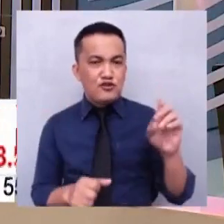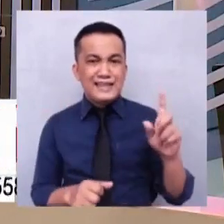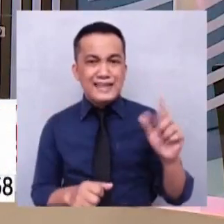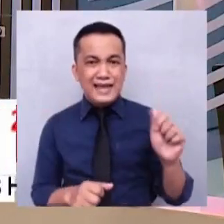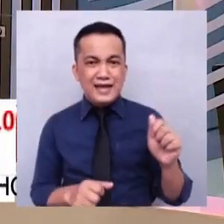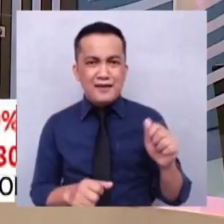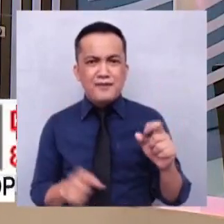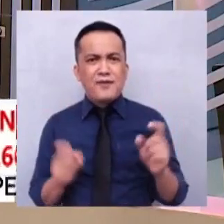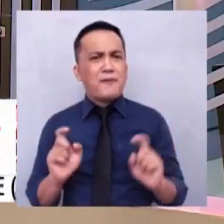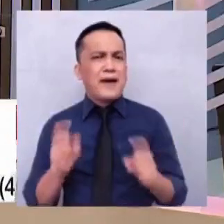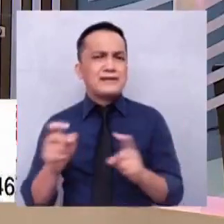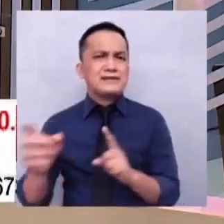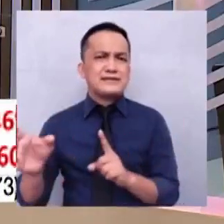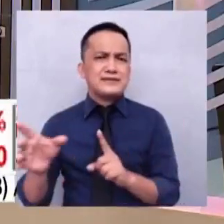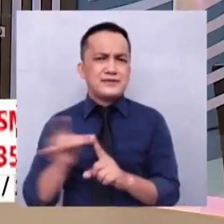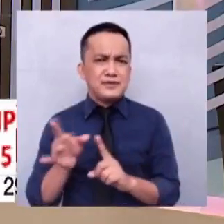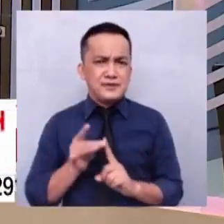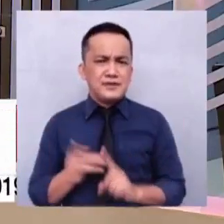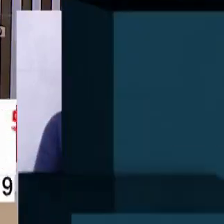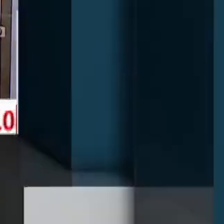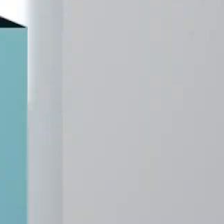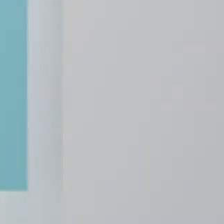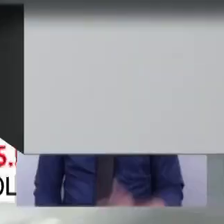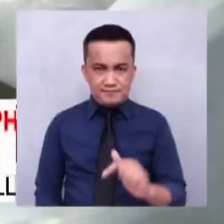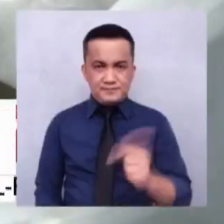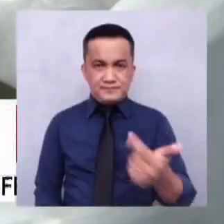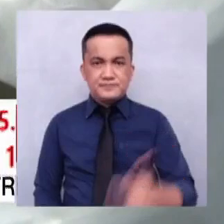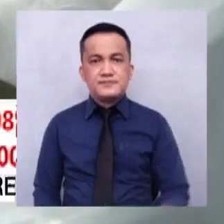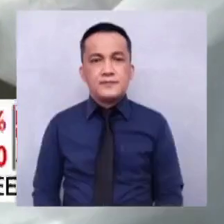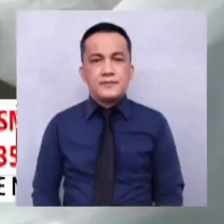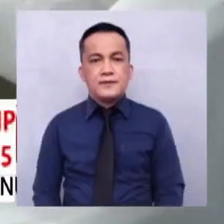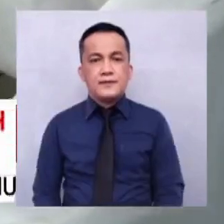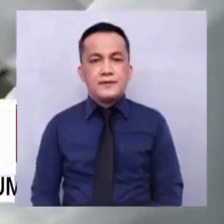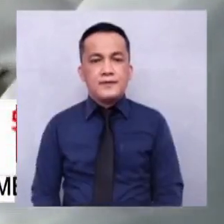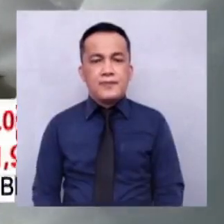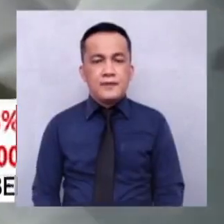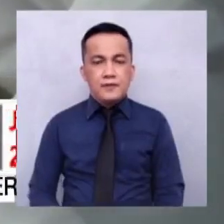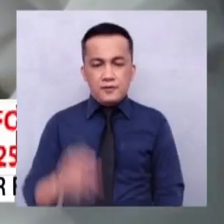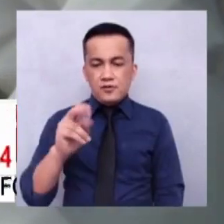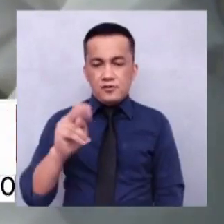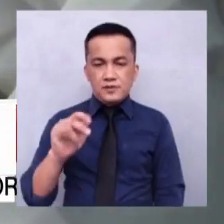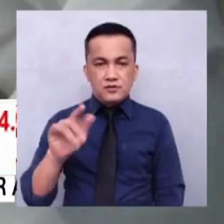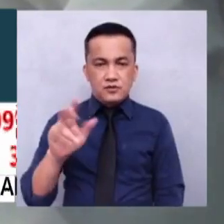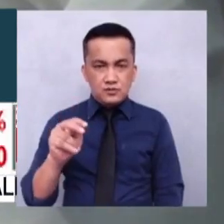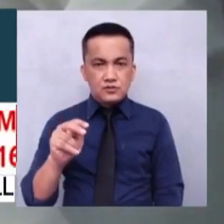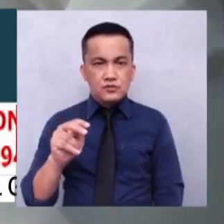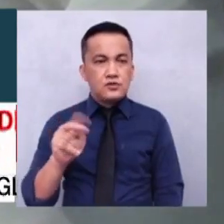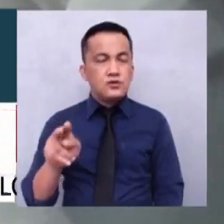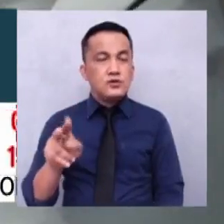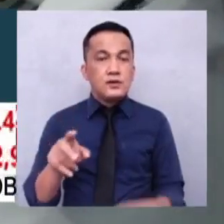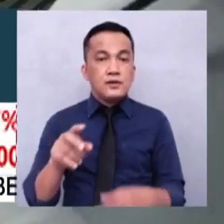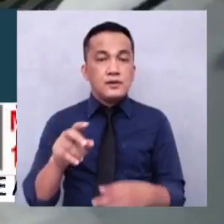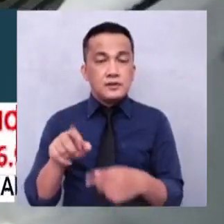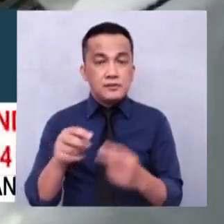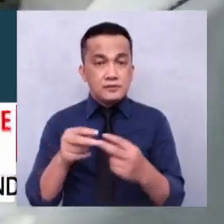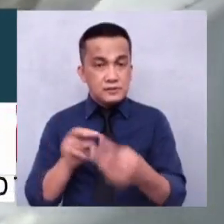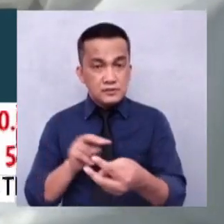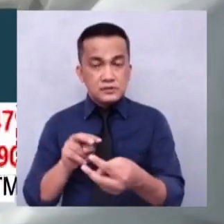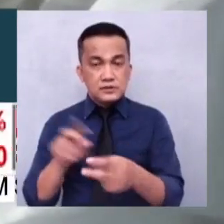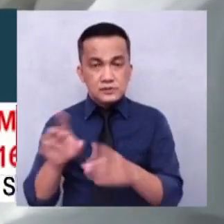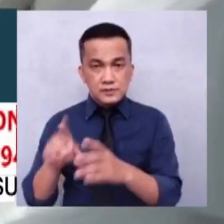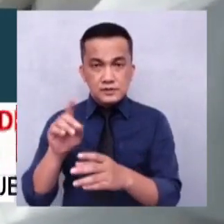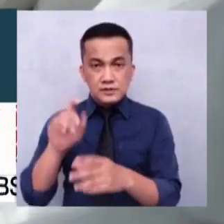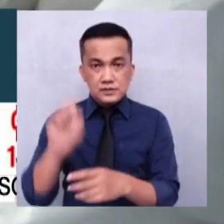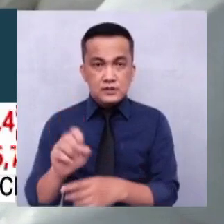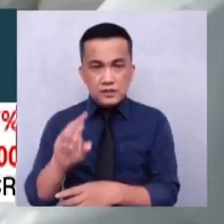transmissibility. Here's the full story. The Omicron coronavirus variant detected in Southern Africa could be the most